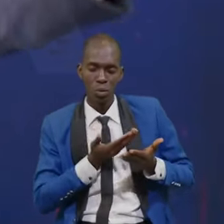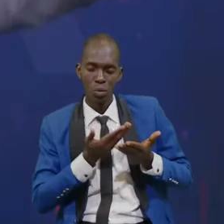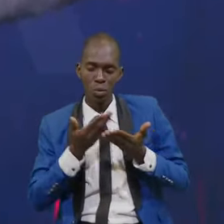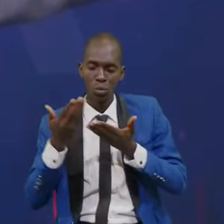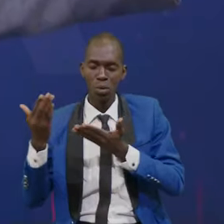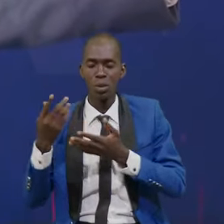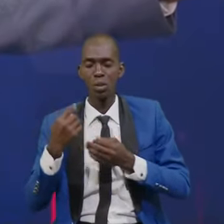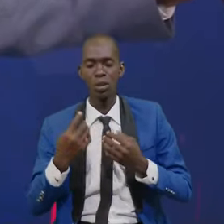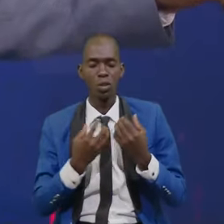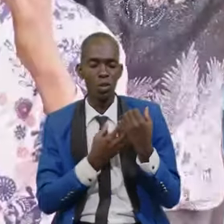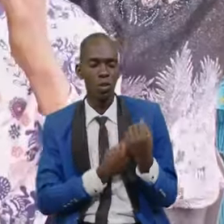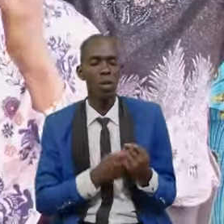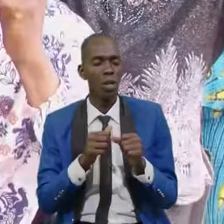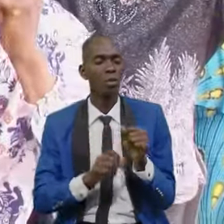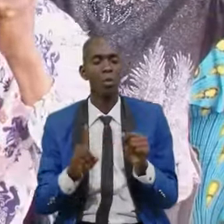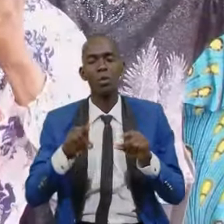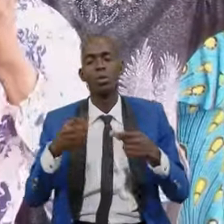confidence everywhere you go.